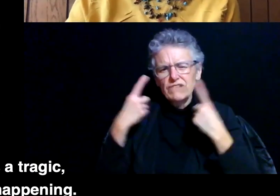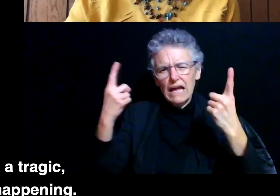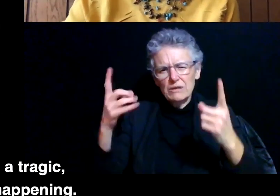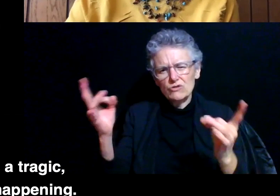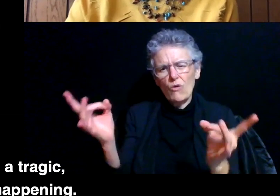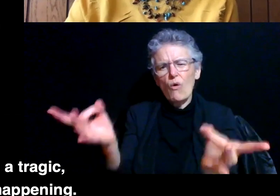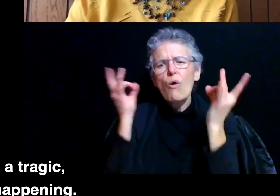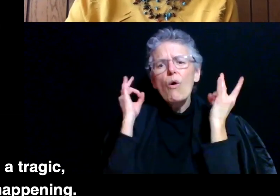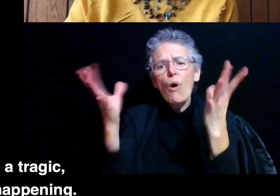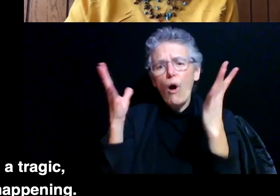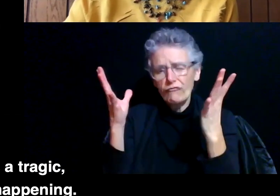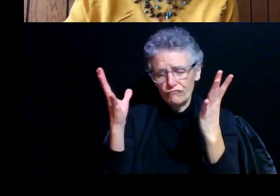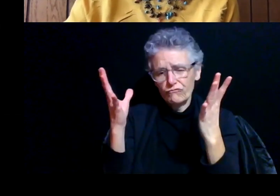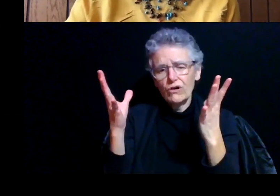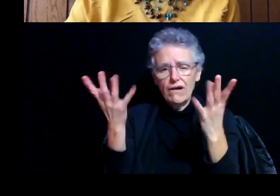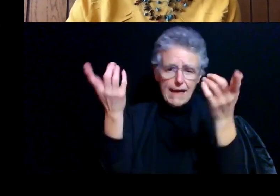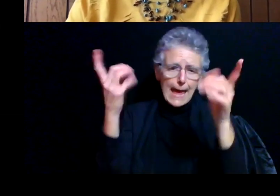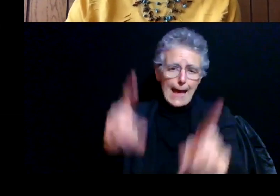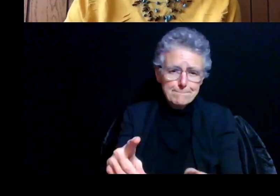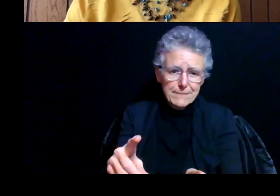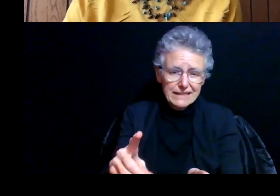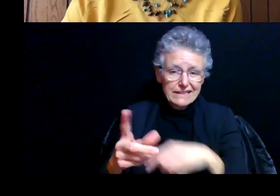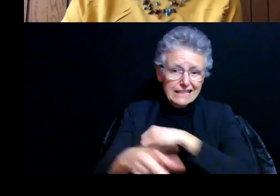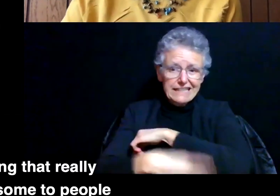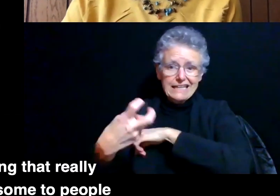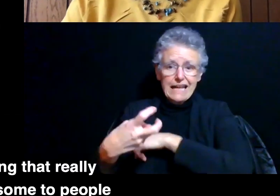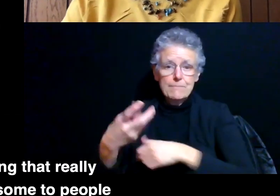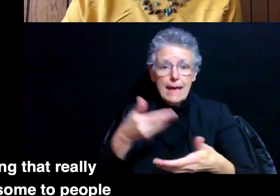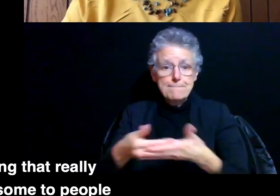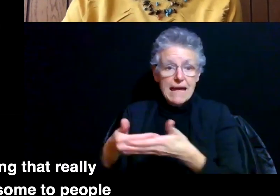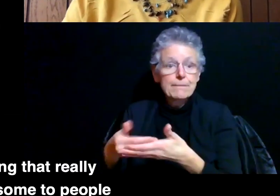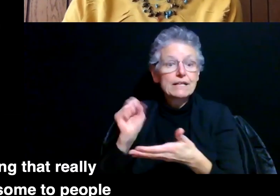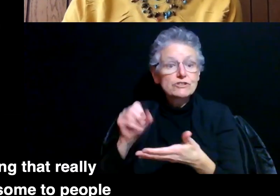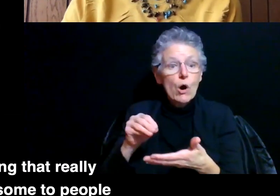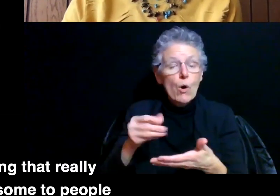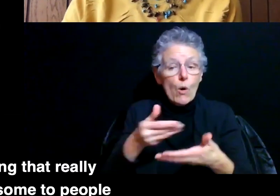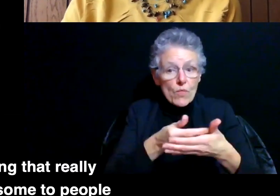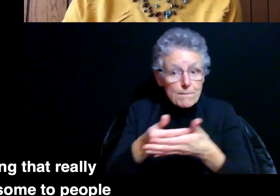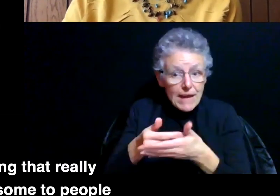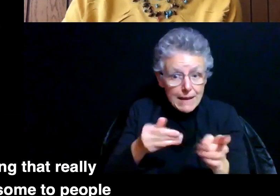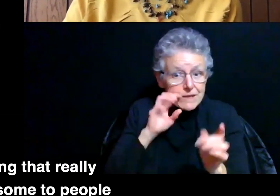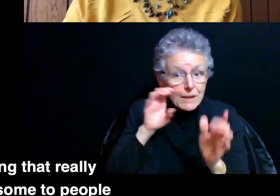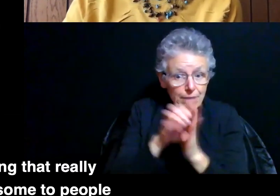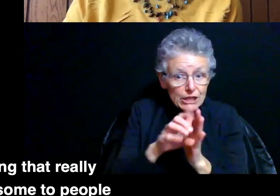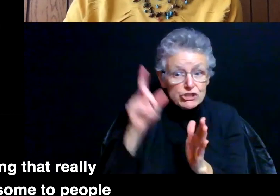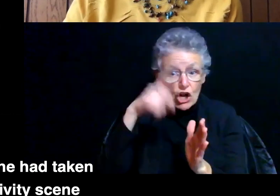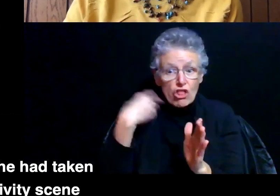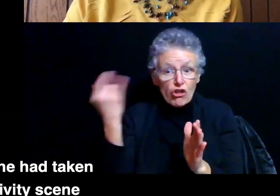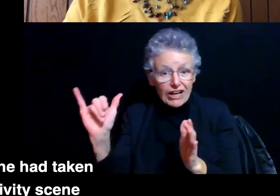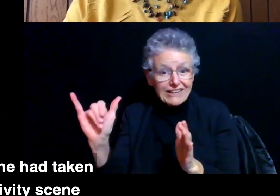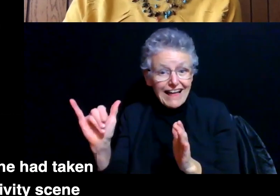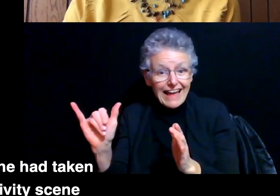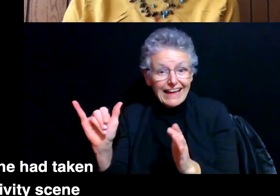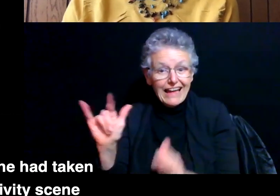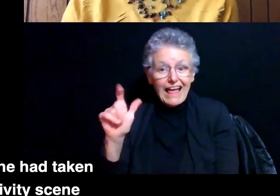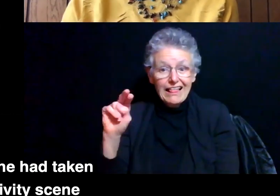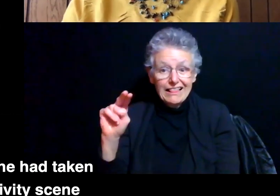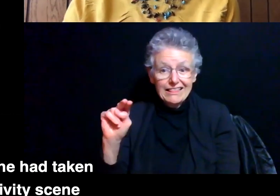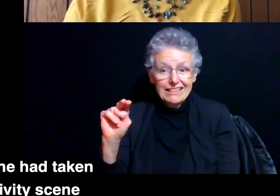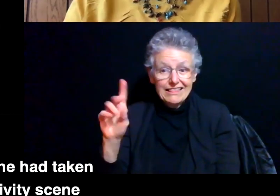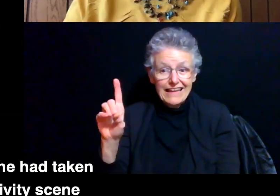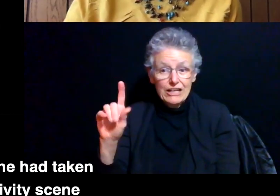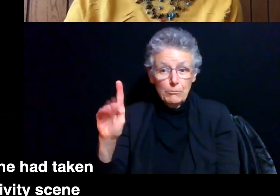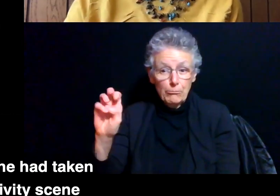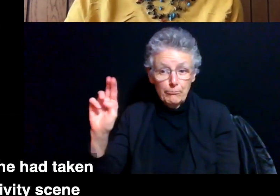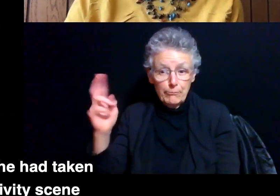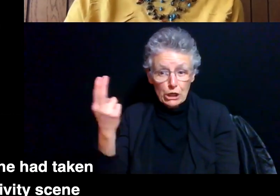tragic happening. So the thing that really was bothersome to people was that he had taken